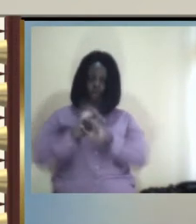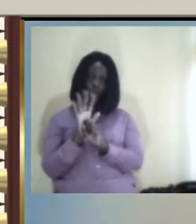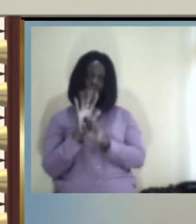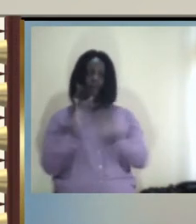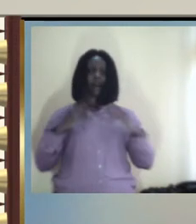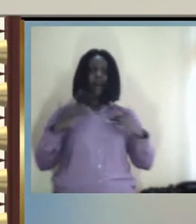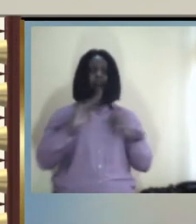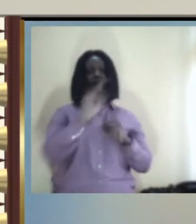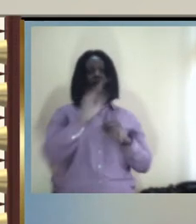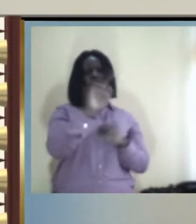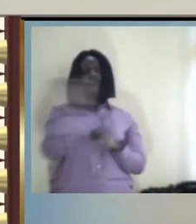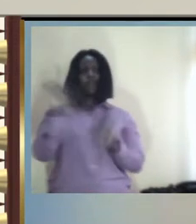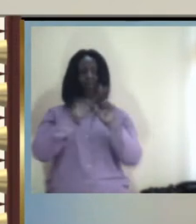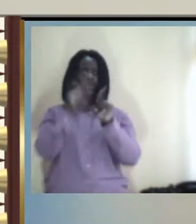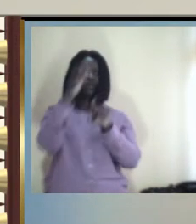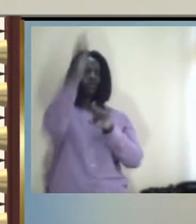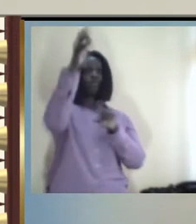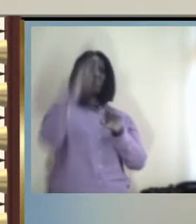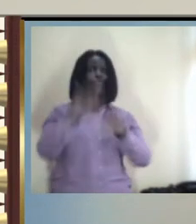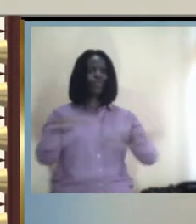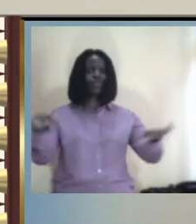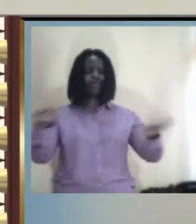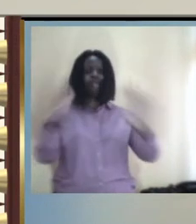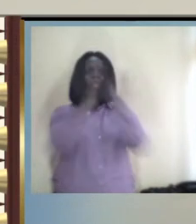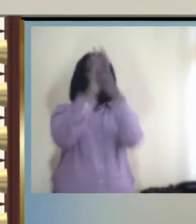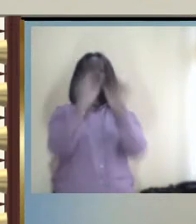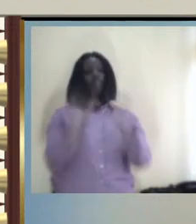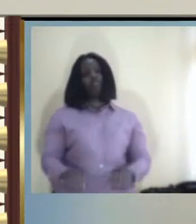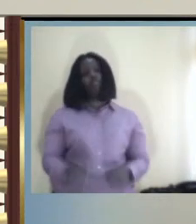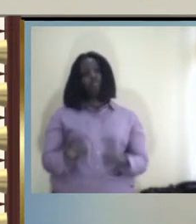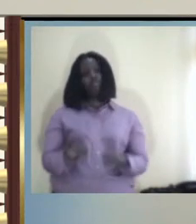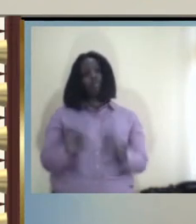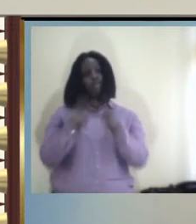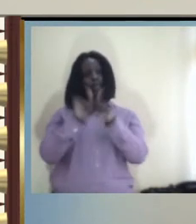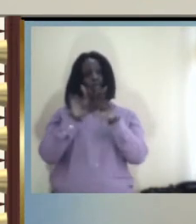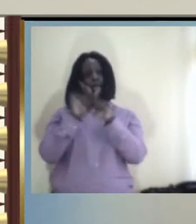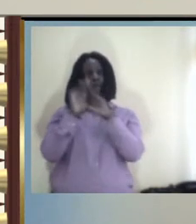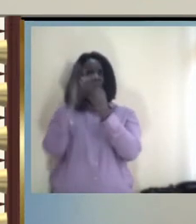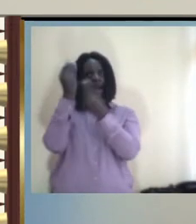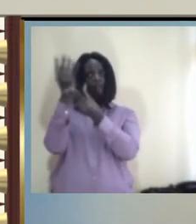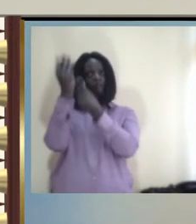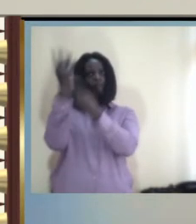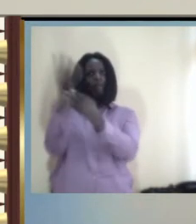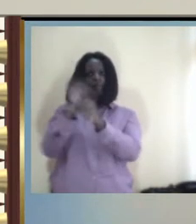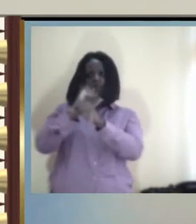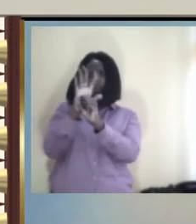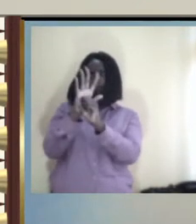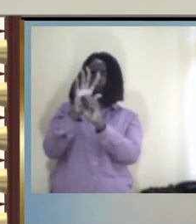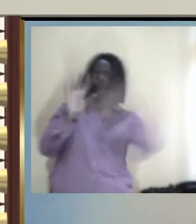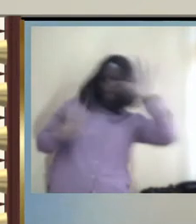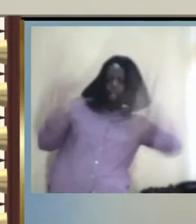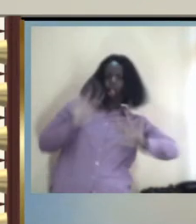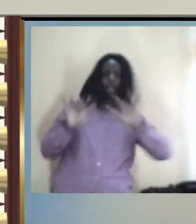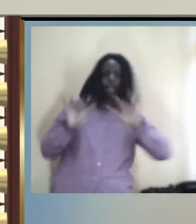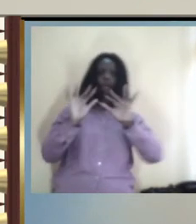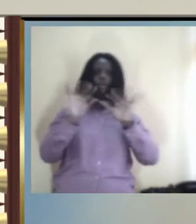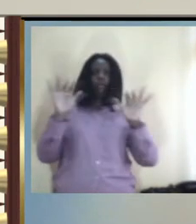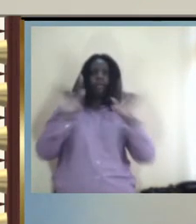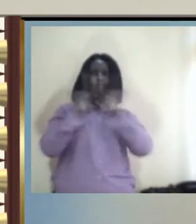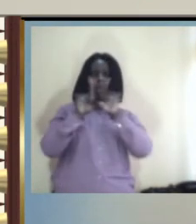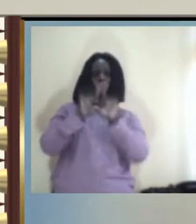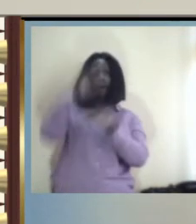their lives and the future of their children. The lack of information about this new virus makes it difficult for